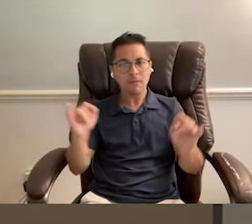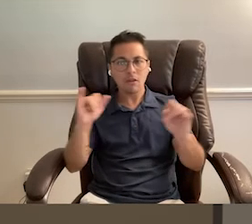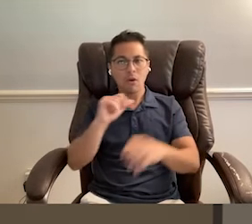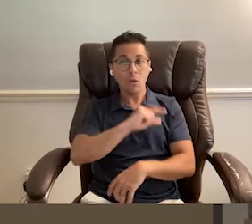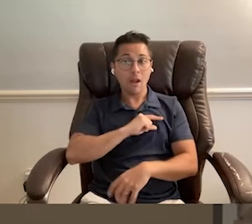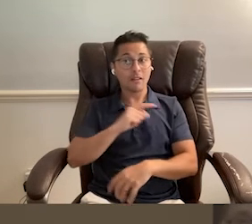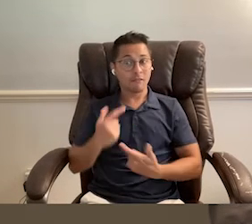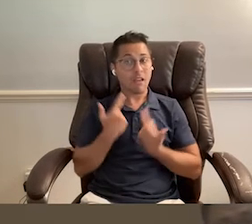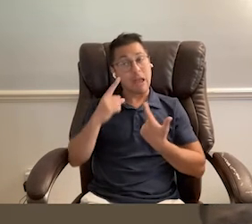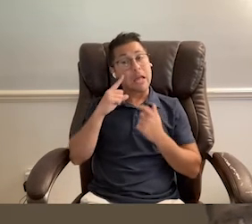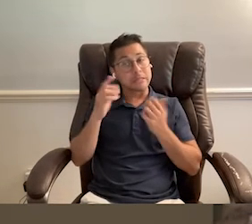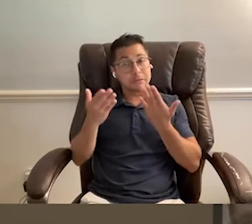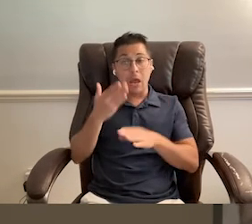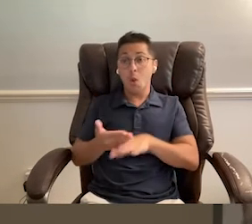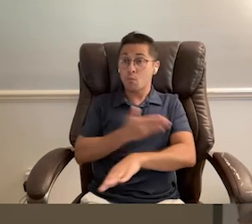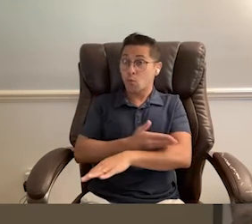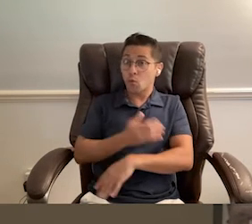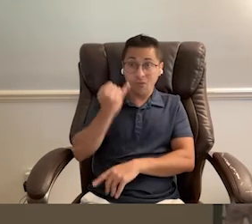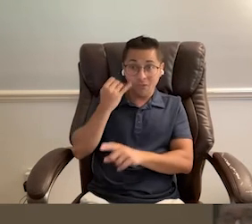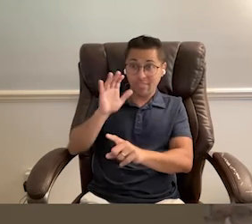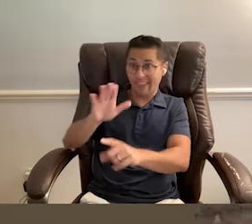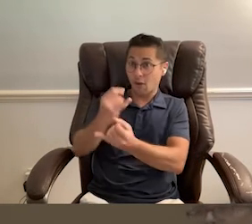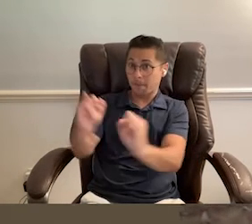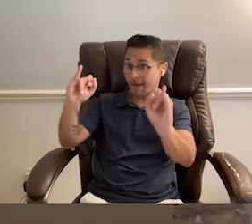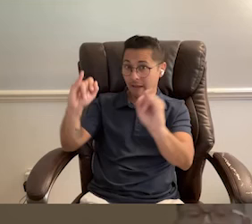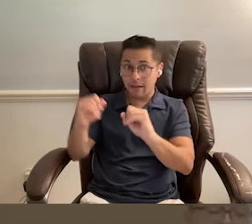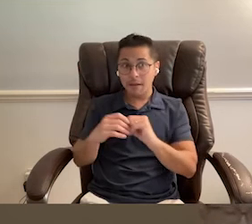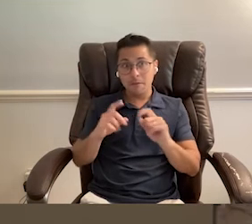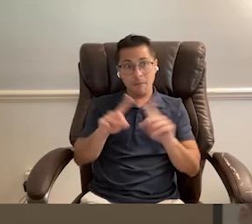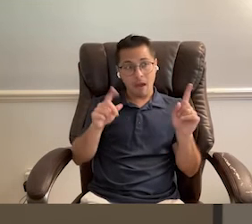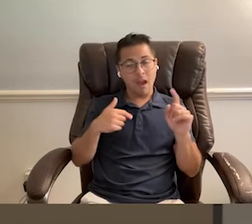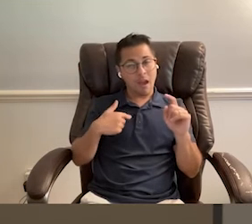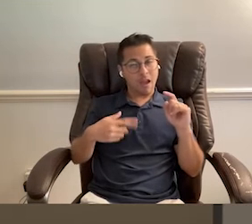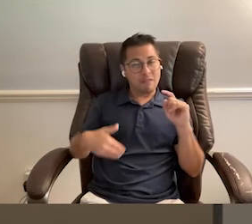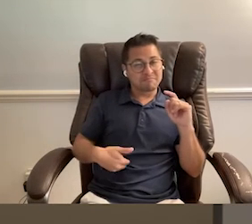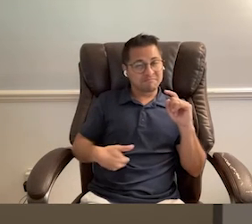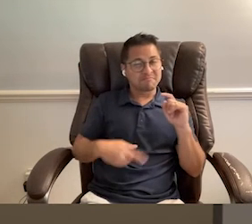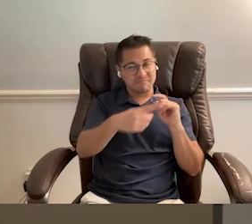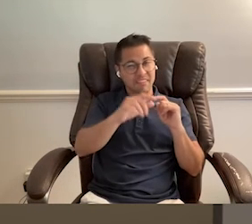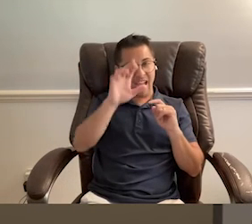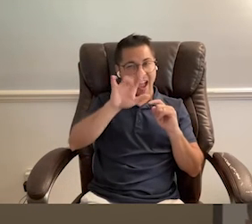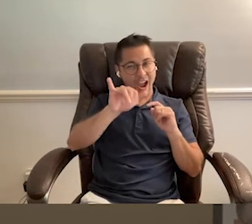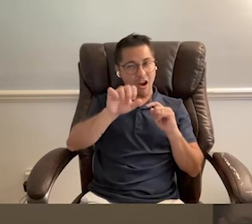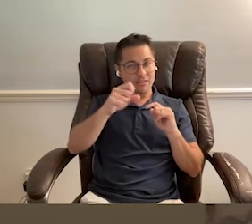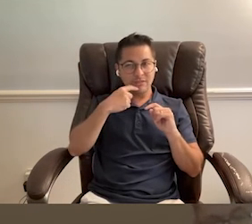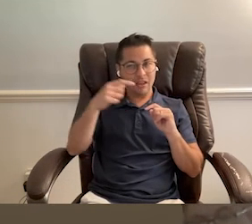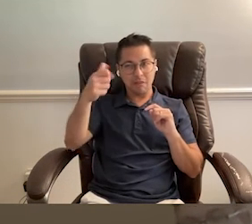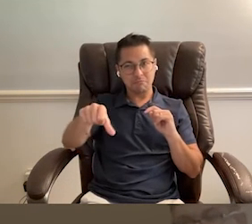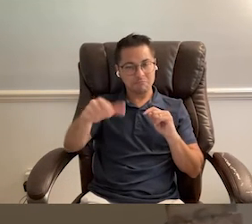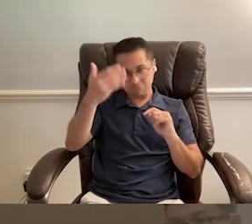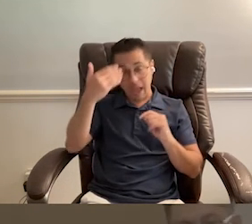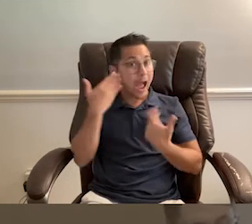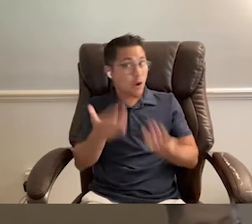improve maybe their independence, but I have a feeling IRS is calling say that. I mean, I don't know. I'm not an IRS, so